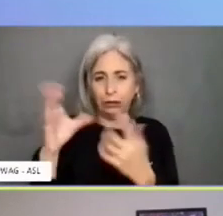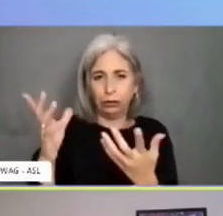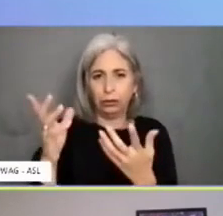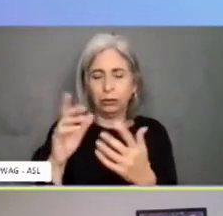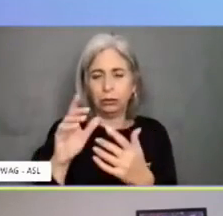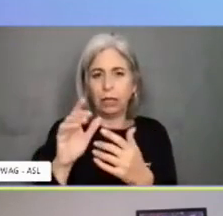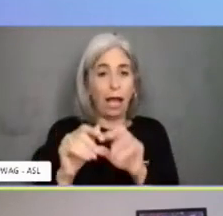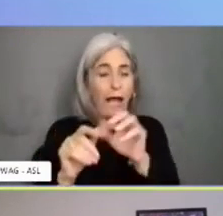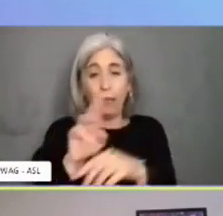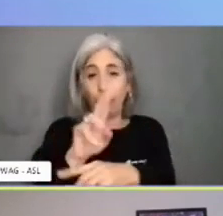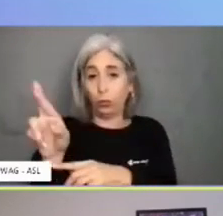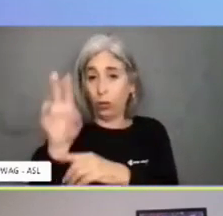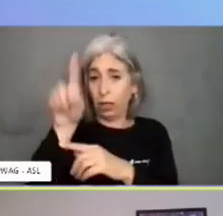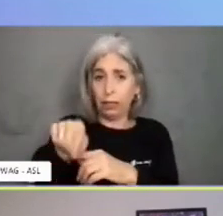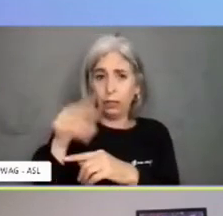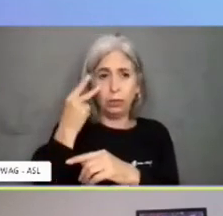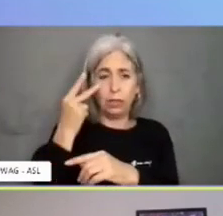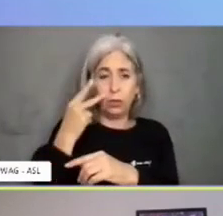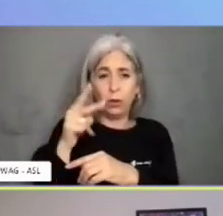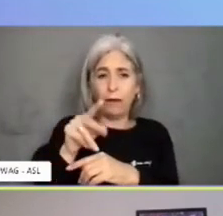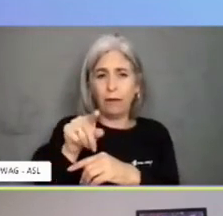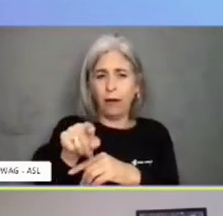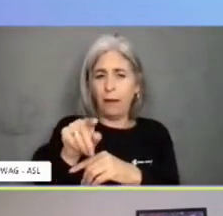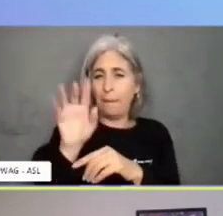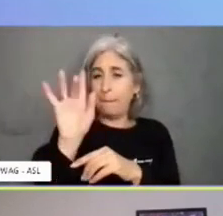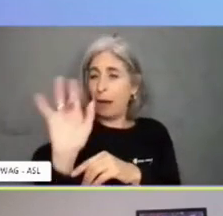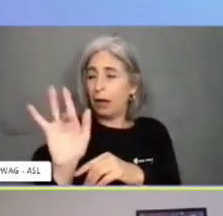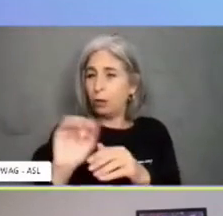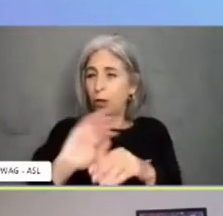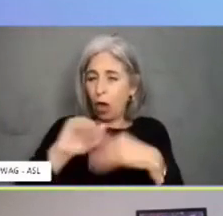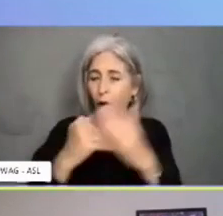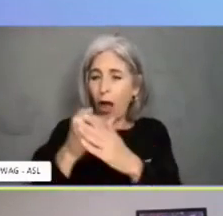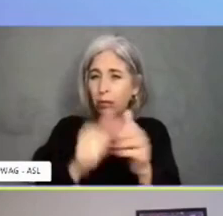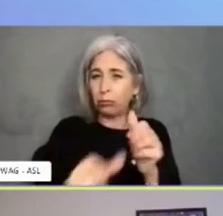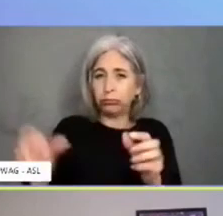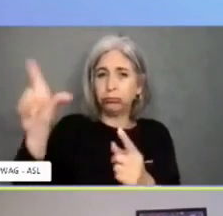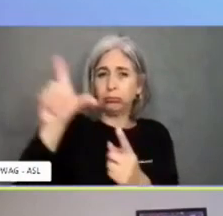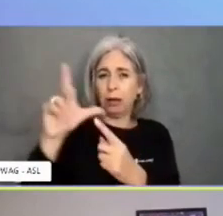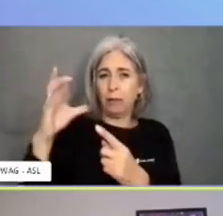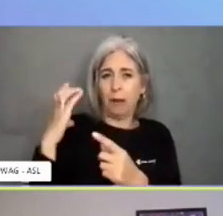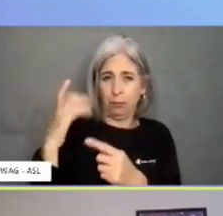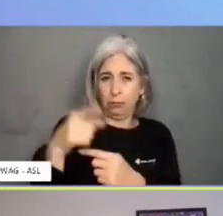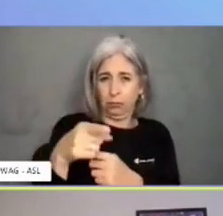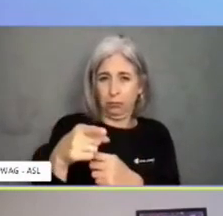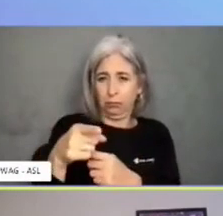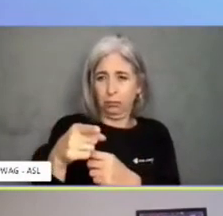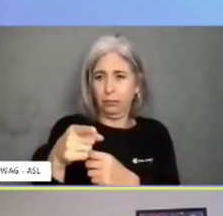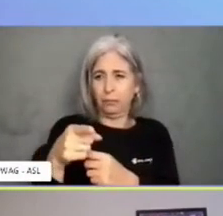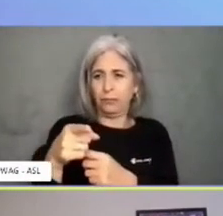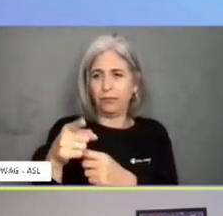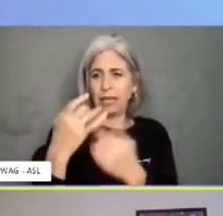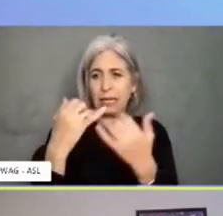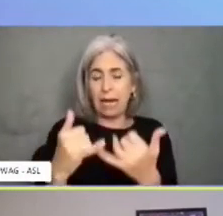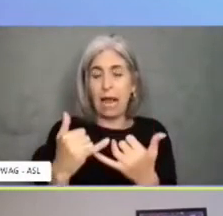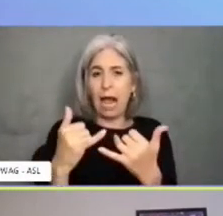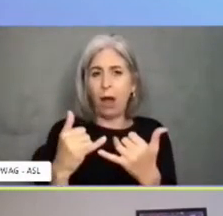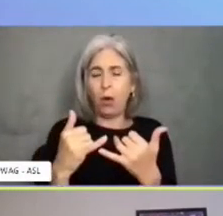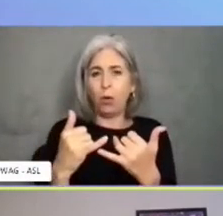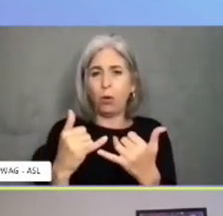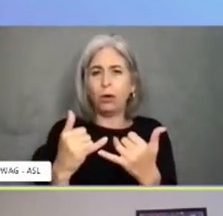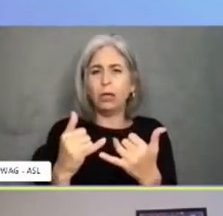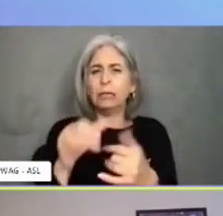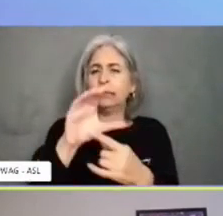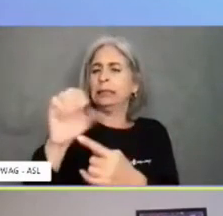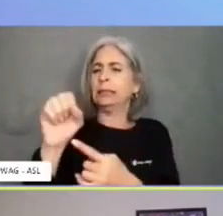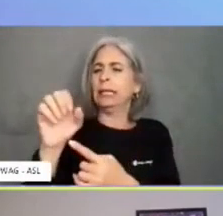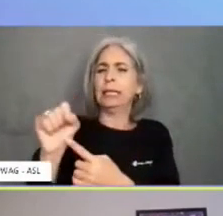the right, we have this button with a all uppercase add. Now, this is all in CSS. We haven't